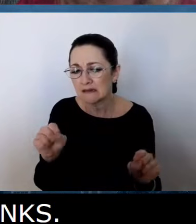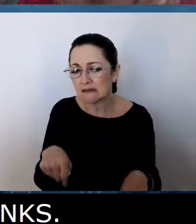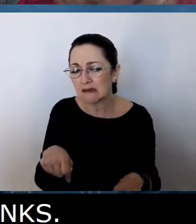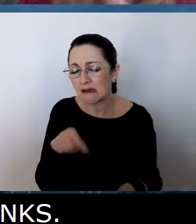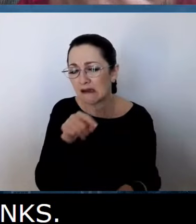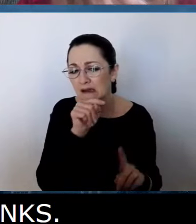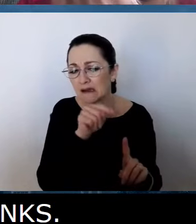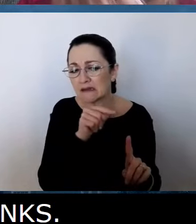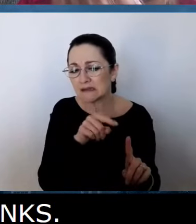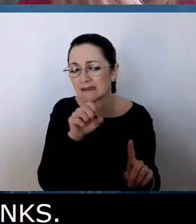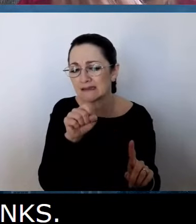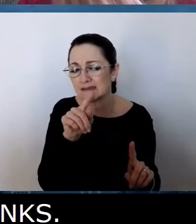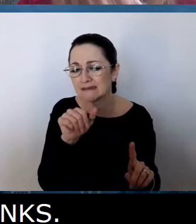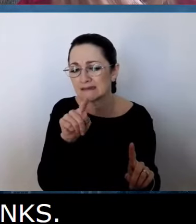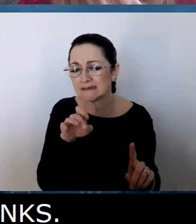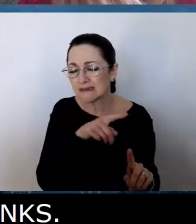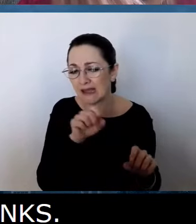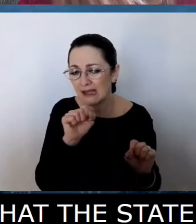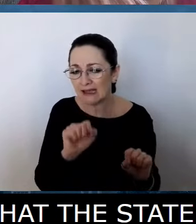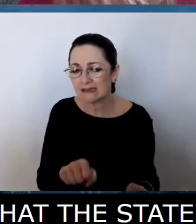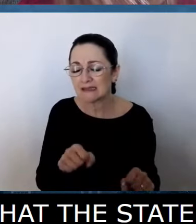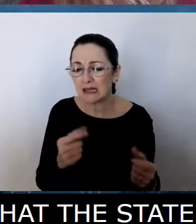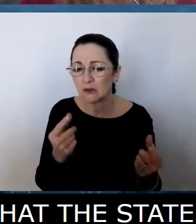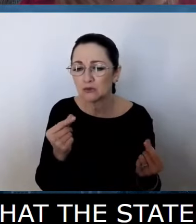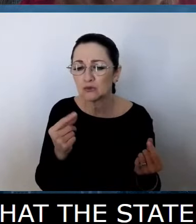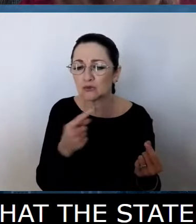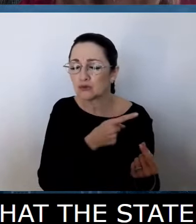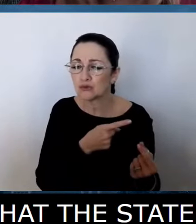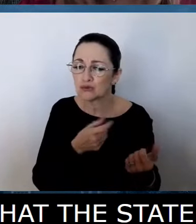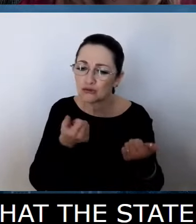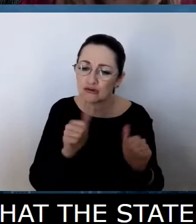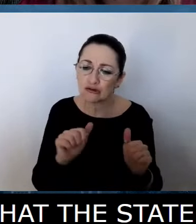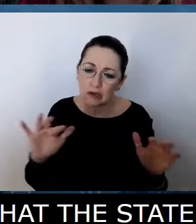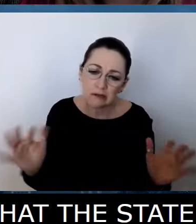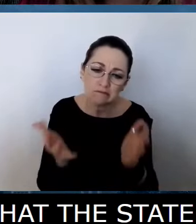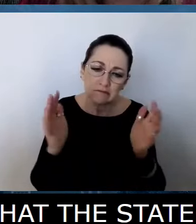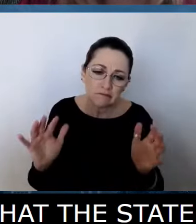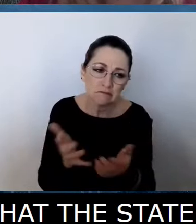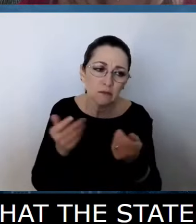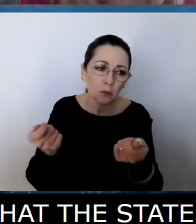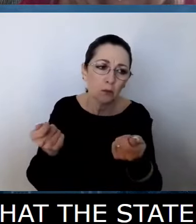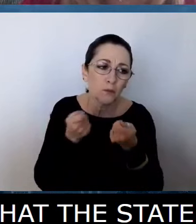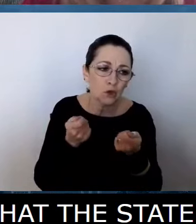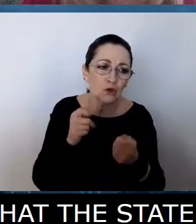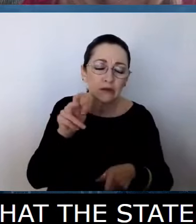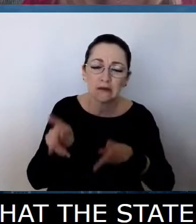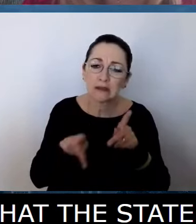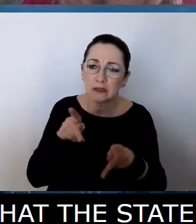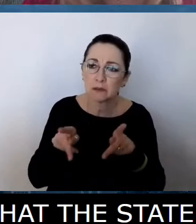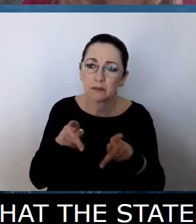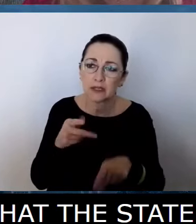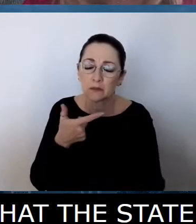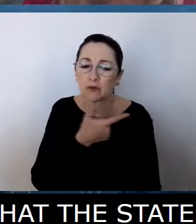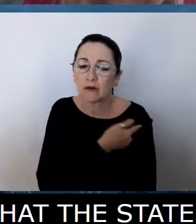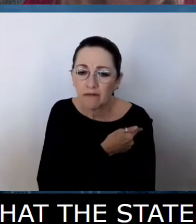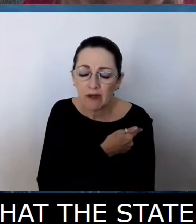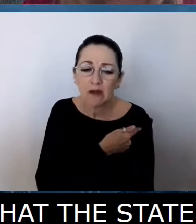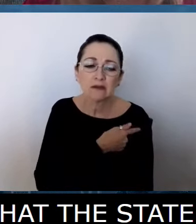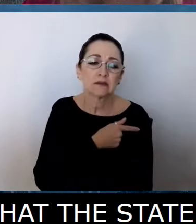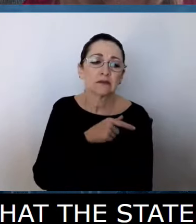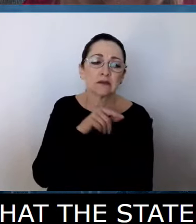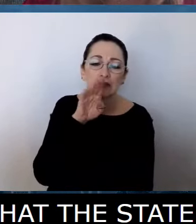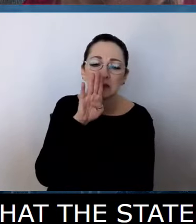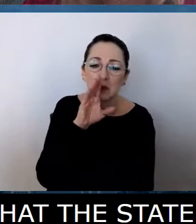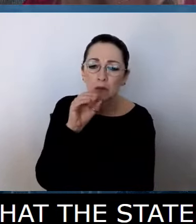to get vaxxed or to get their boosters? Yeah, what we're doing with with this press conference, getting the word out